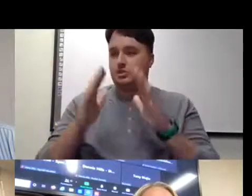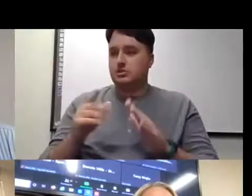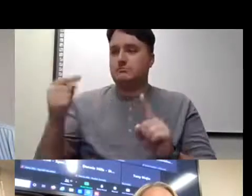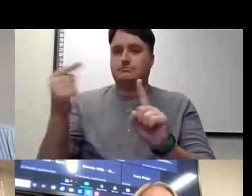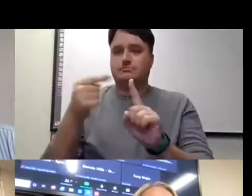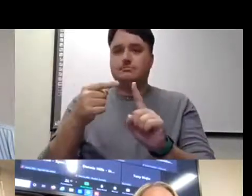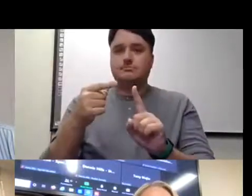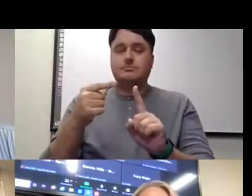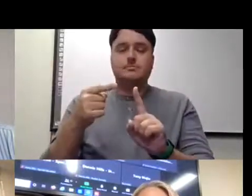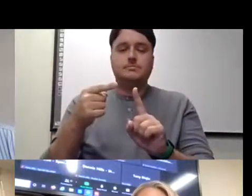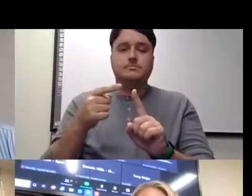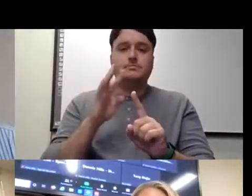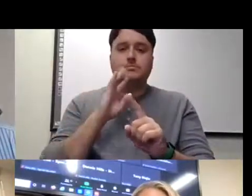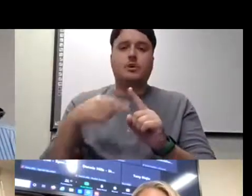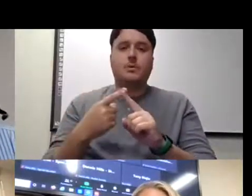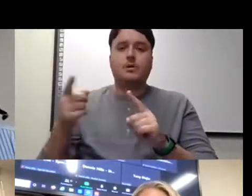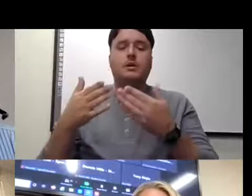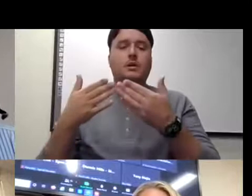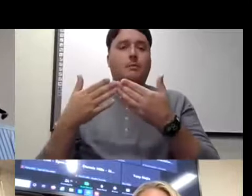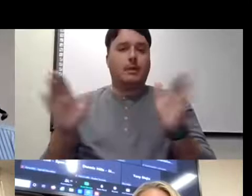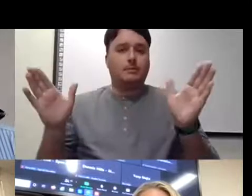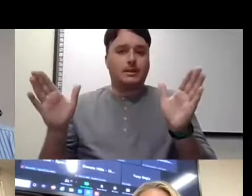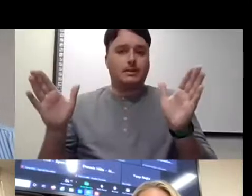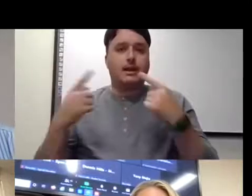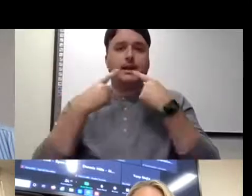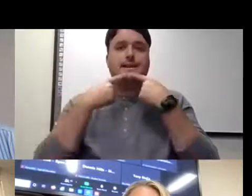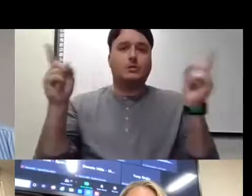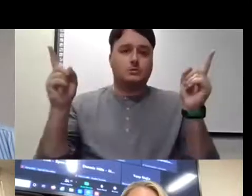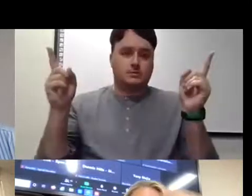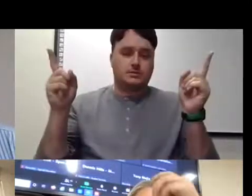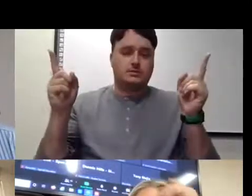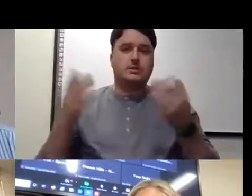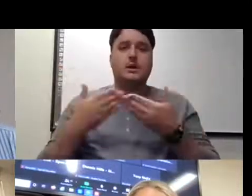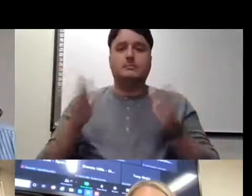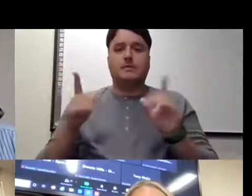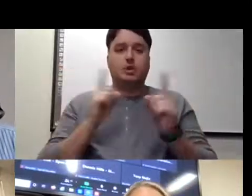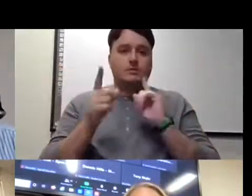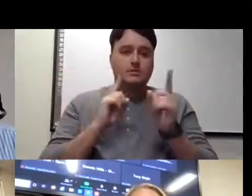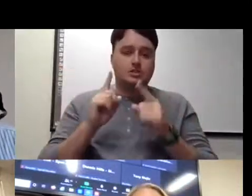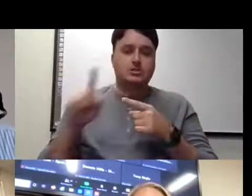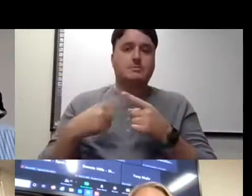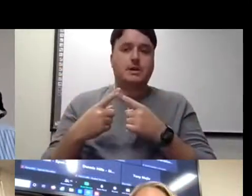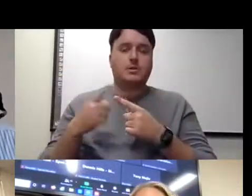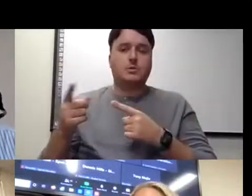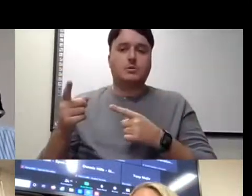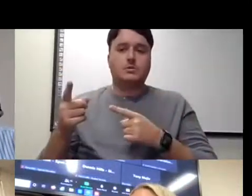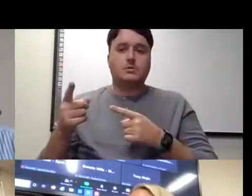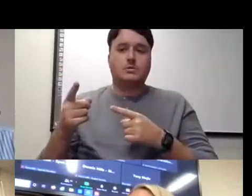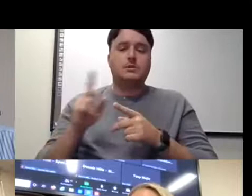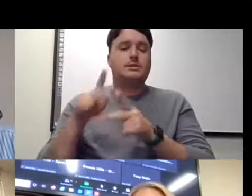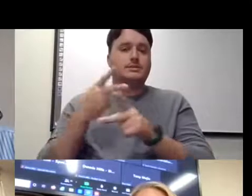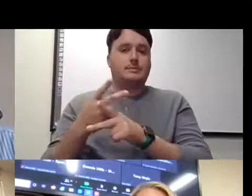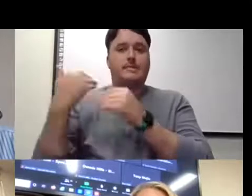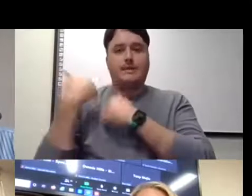that refers to a public announcement, a public conversation about the types of